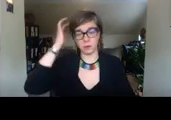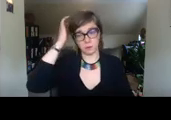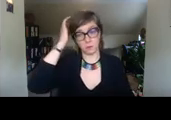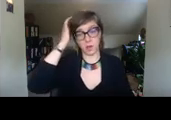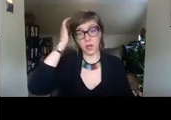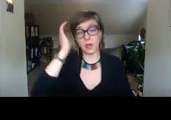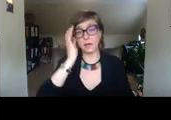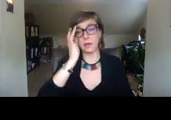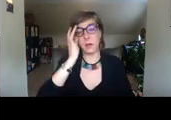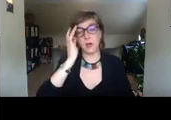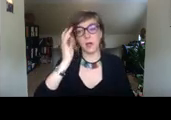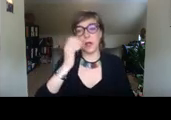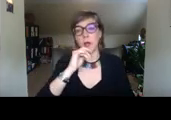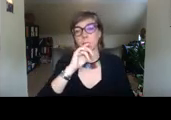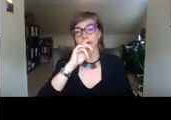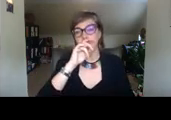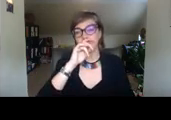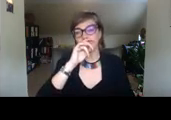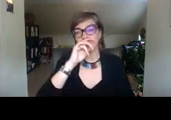week? Okay, and